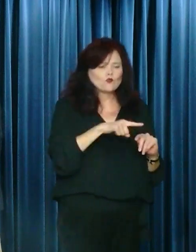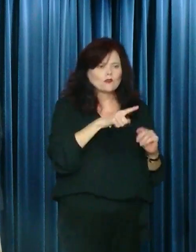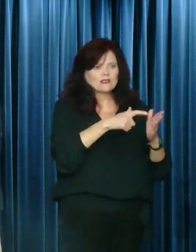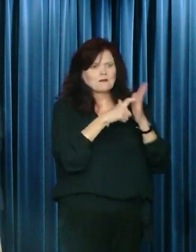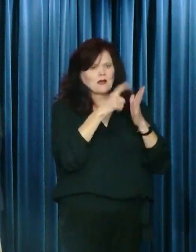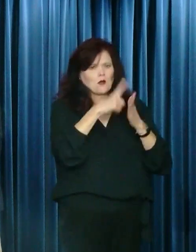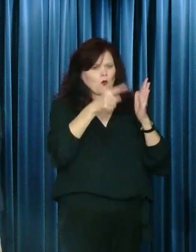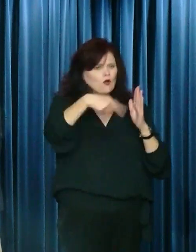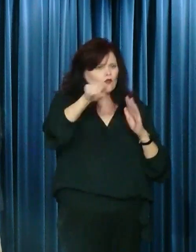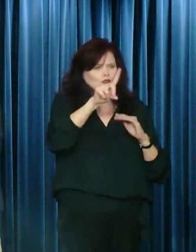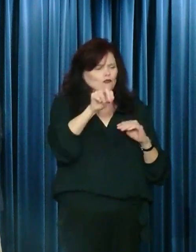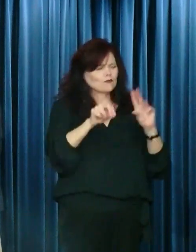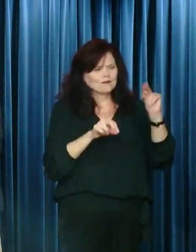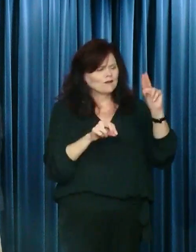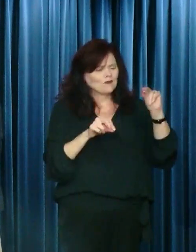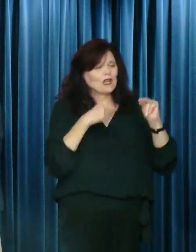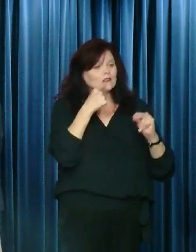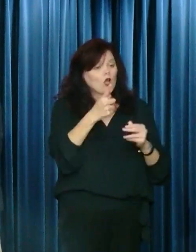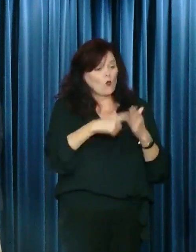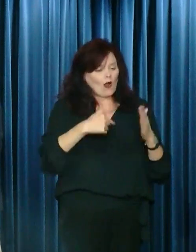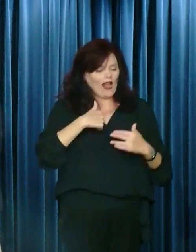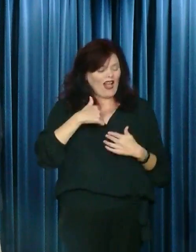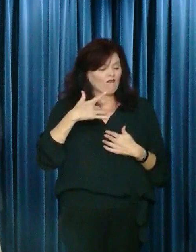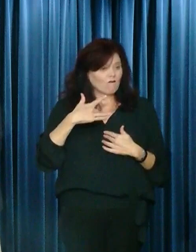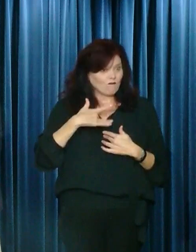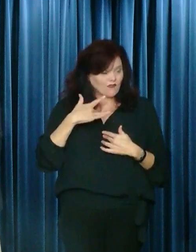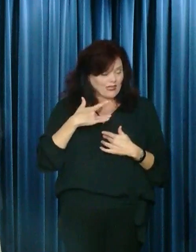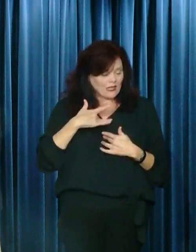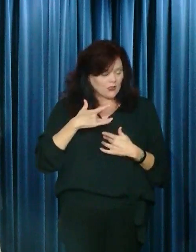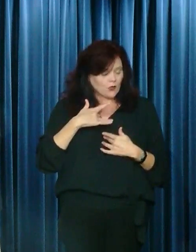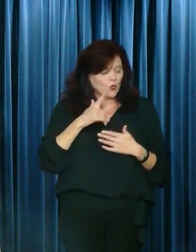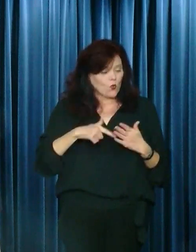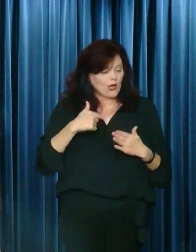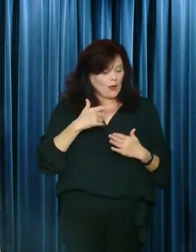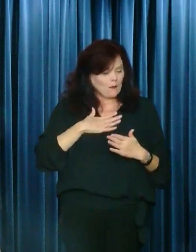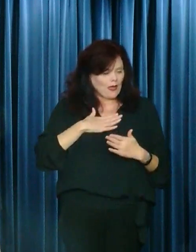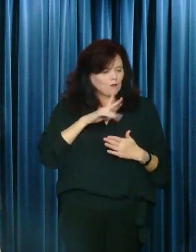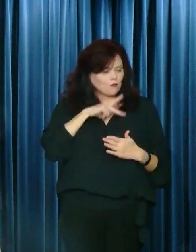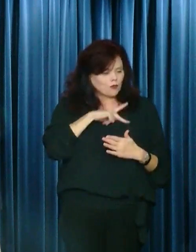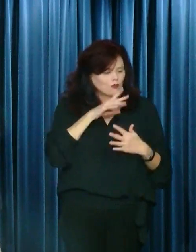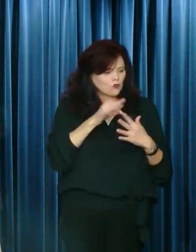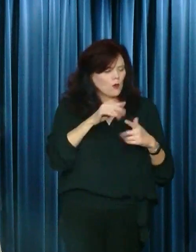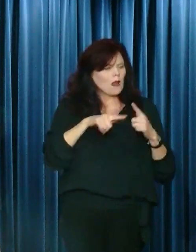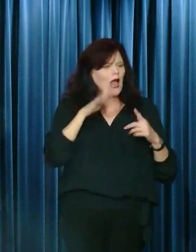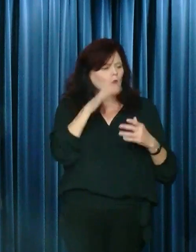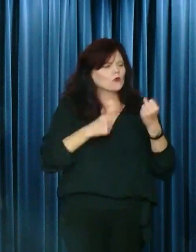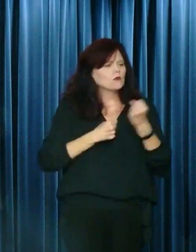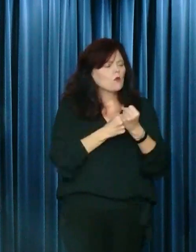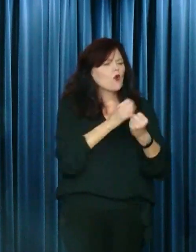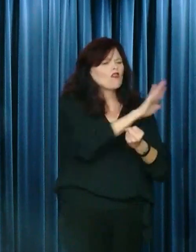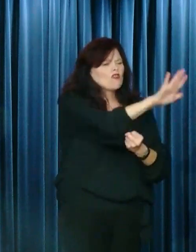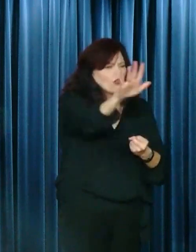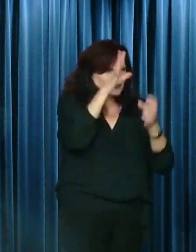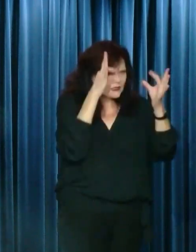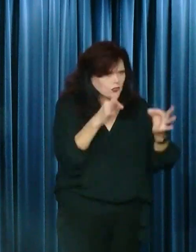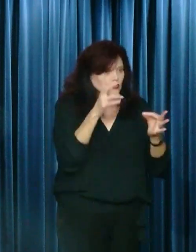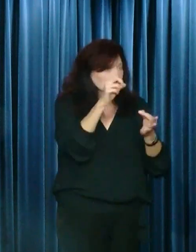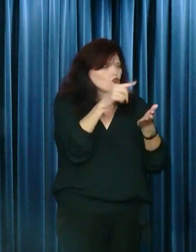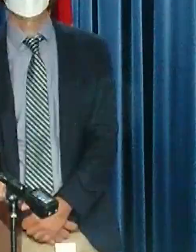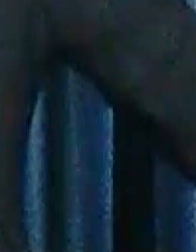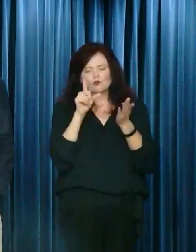do. I tell them what I think is right, but I am going to forevermore defend their right to make the decision that is best for them and their